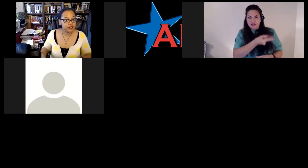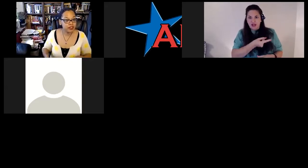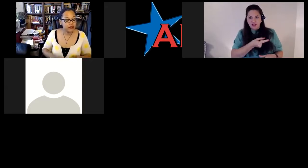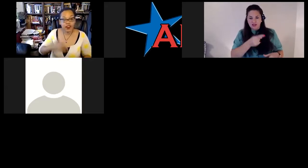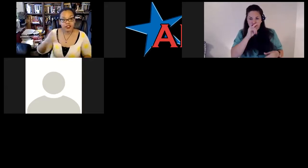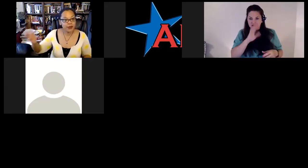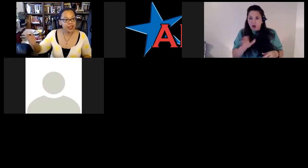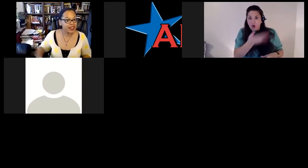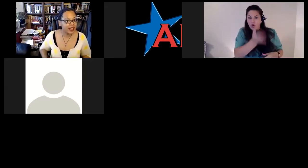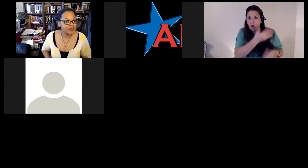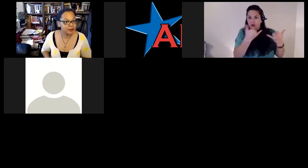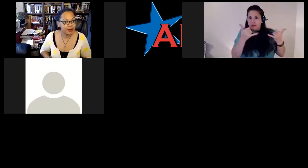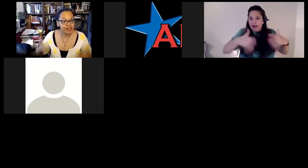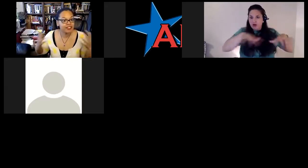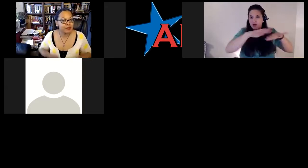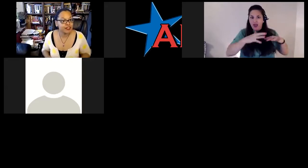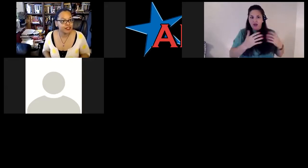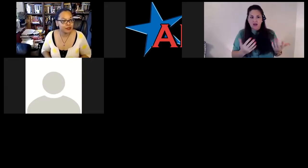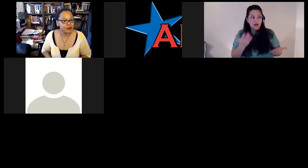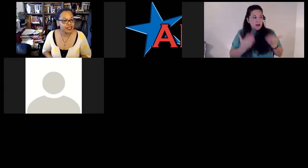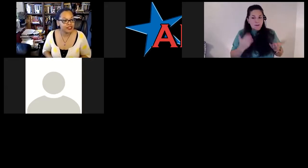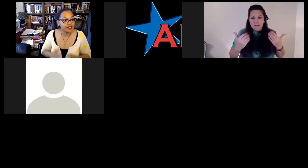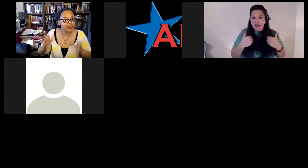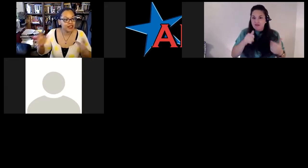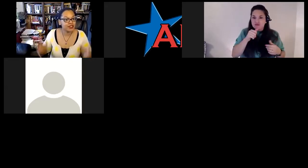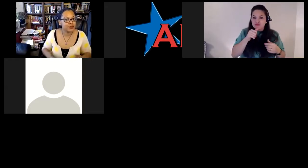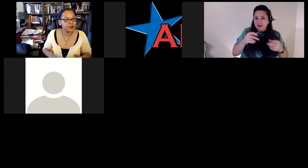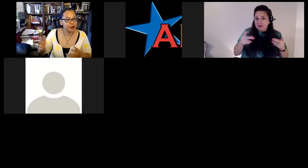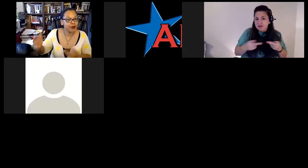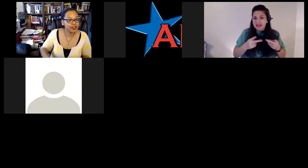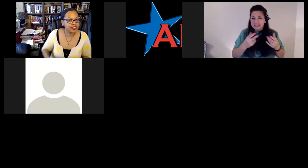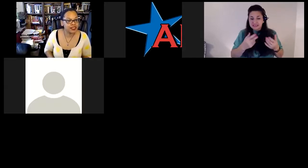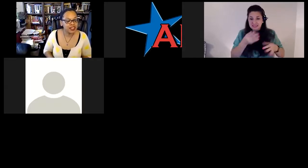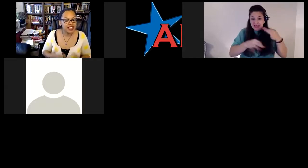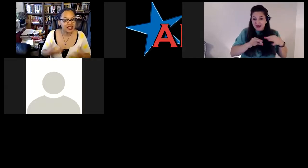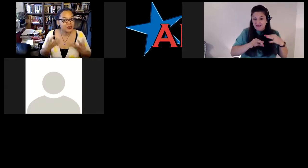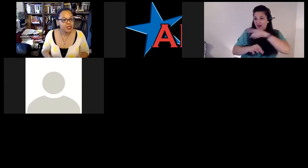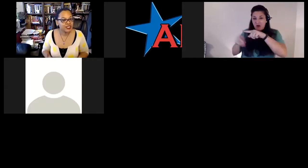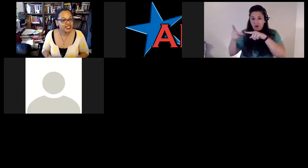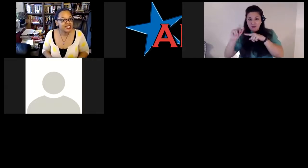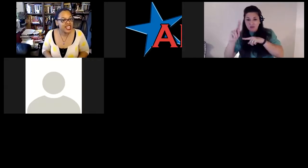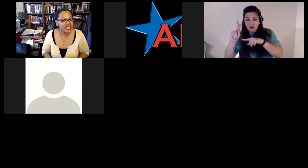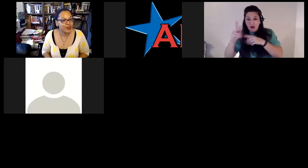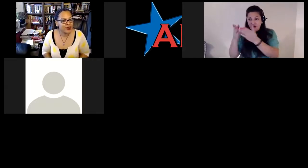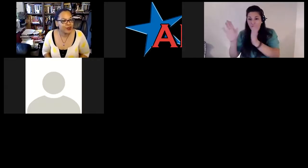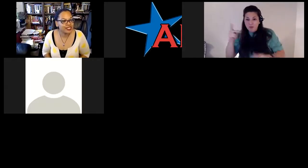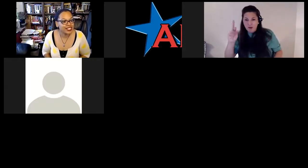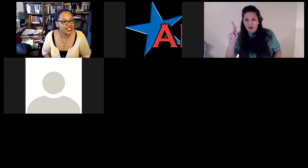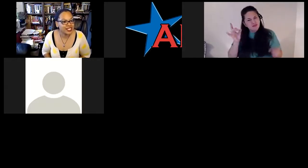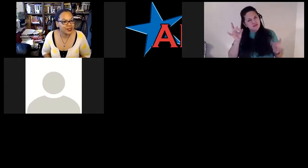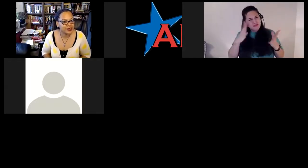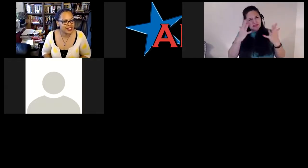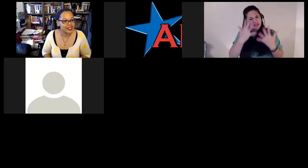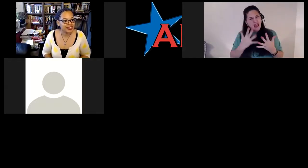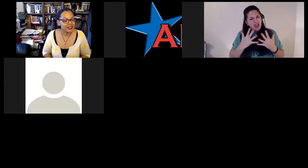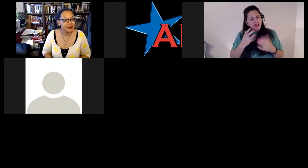could find a way to have a private space for them to play so they don't have to go to the park. And it's really sad and hard to